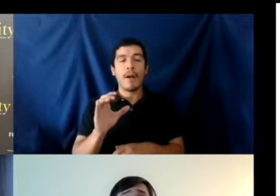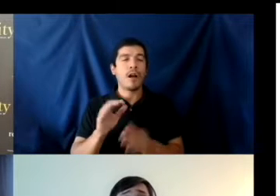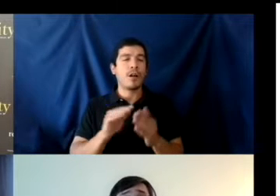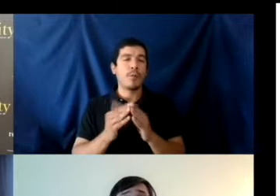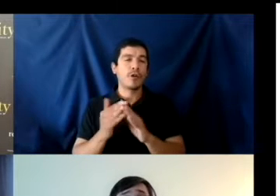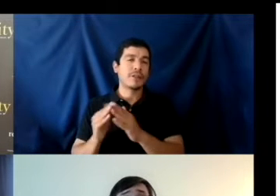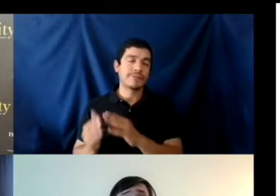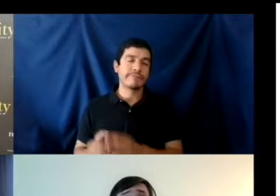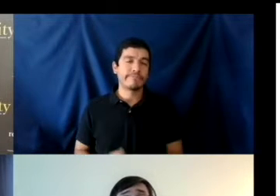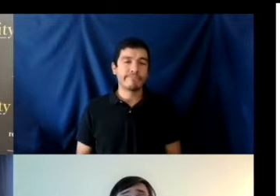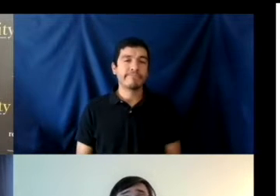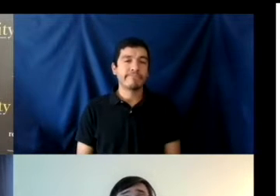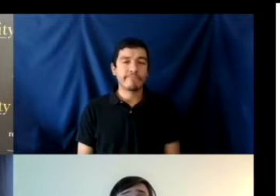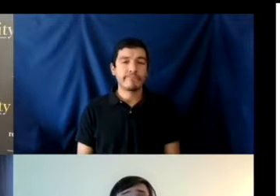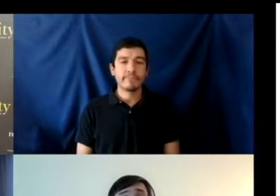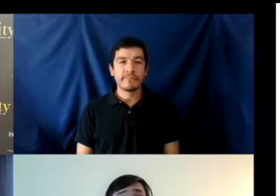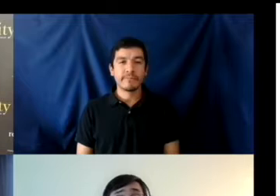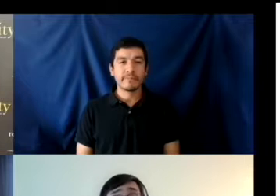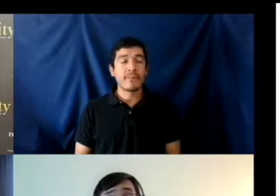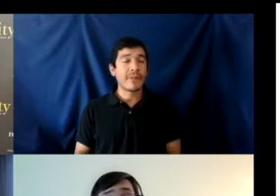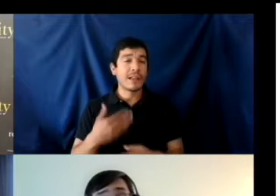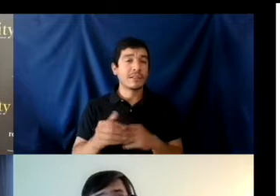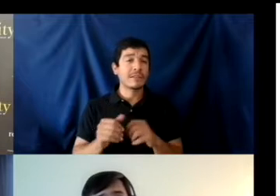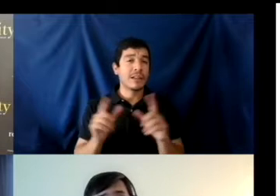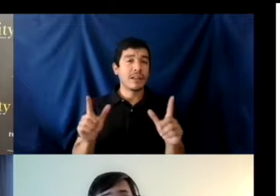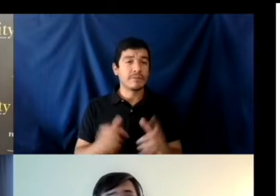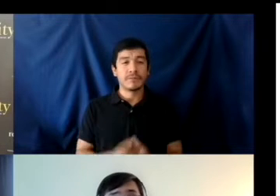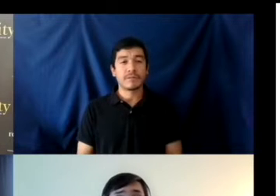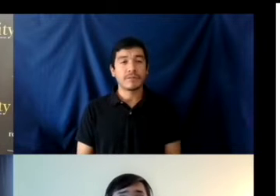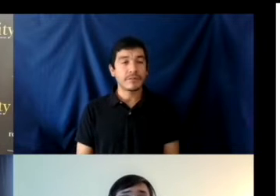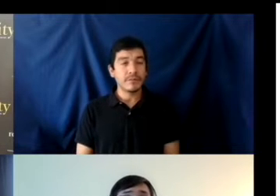communities. Next slide.